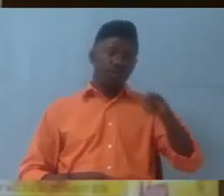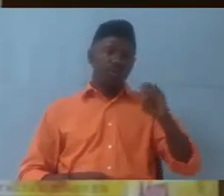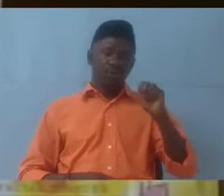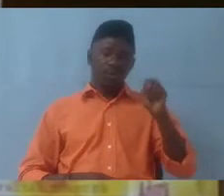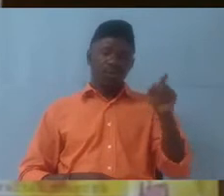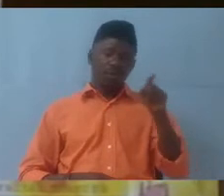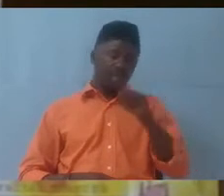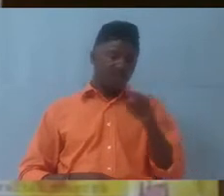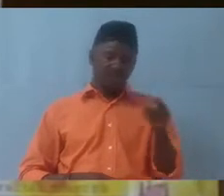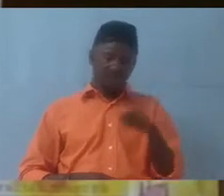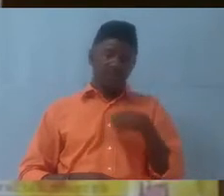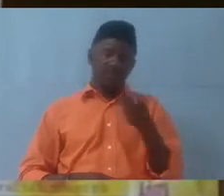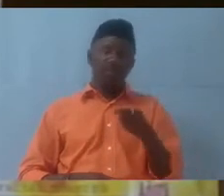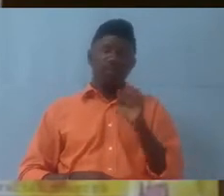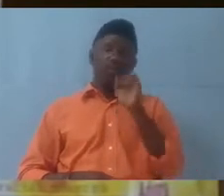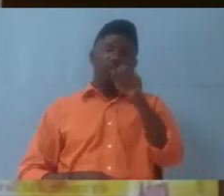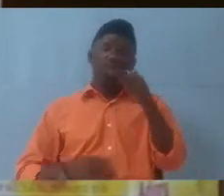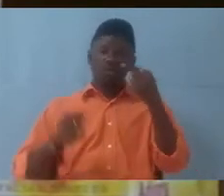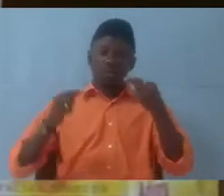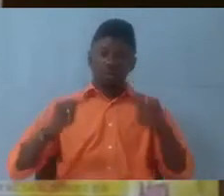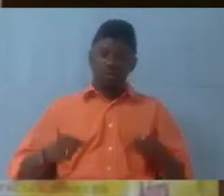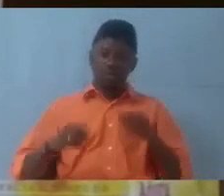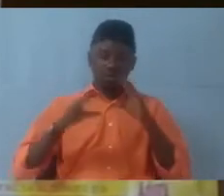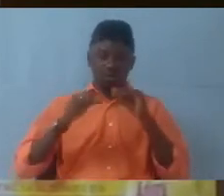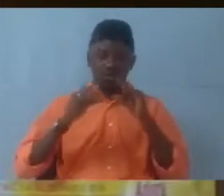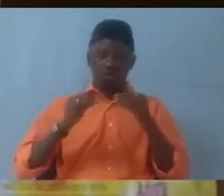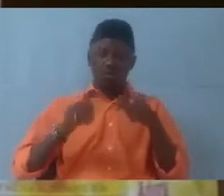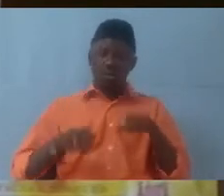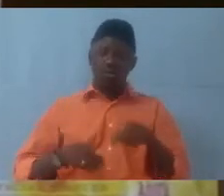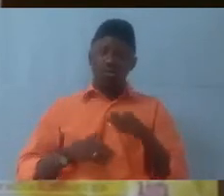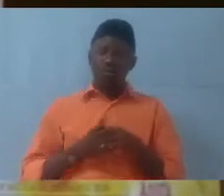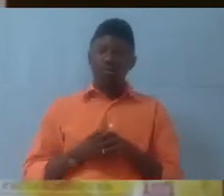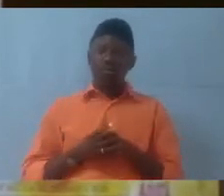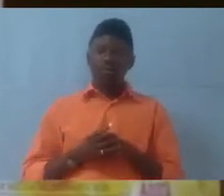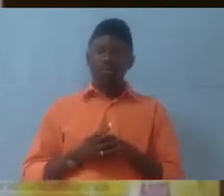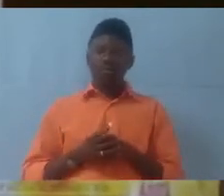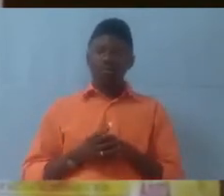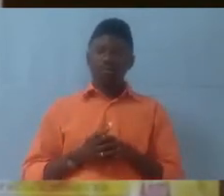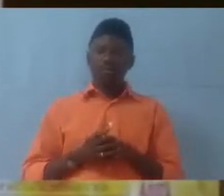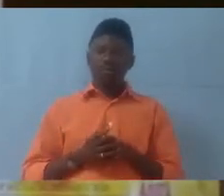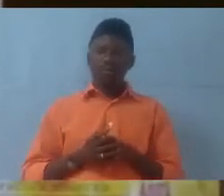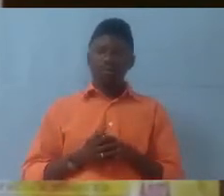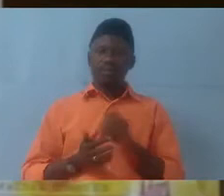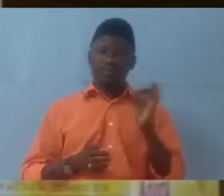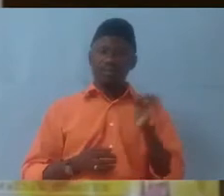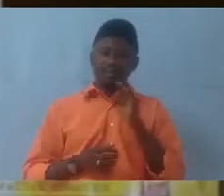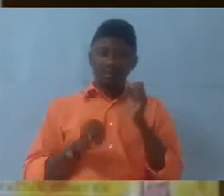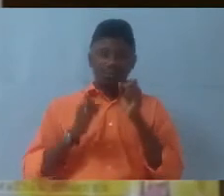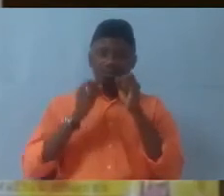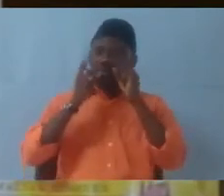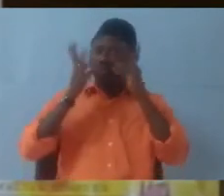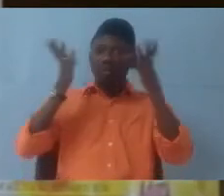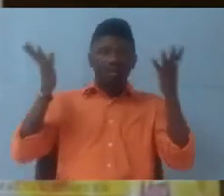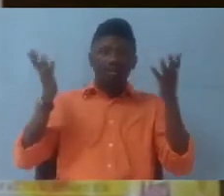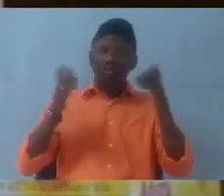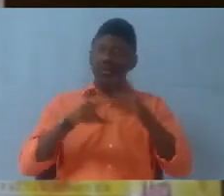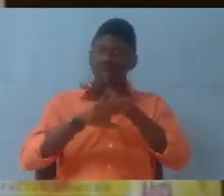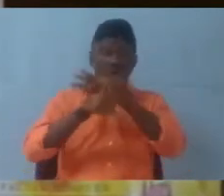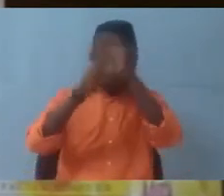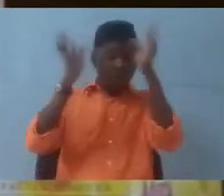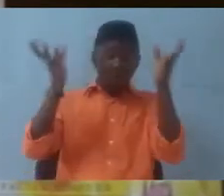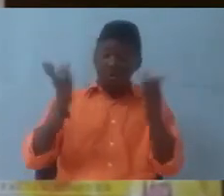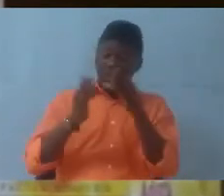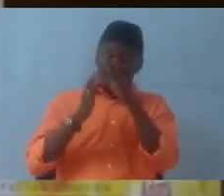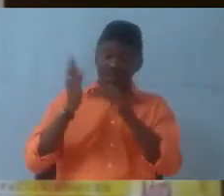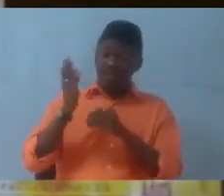jef Gomez fede yi nga joxe fi. Quite an intrigue, all this interferences